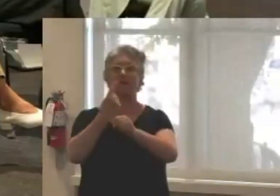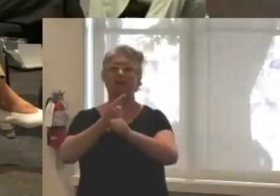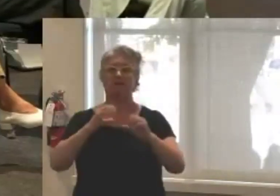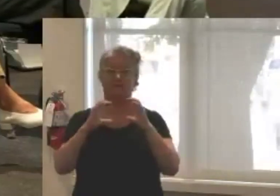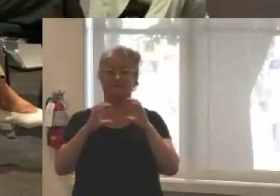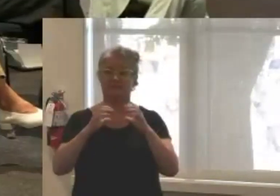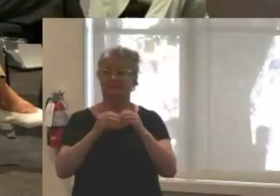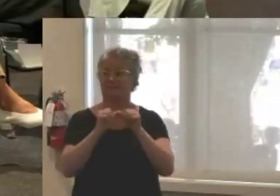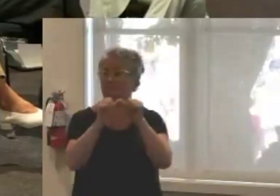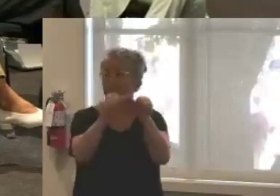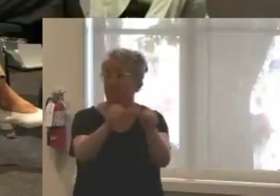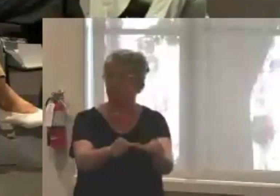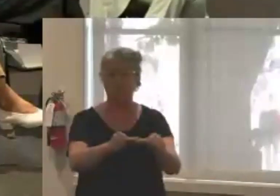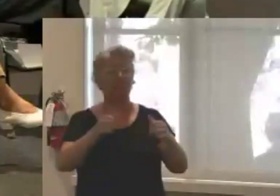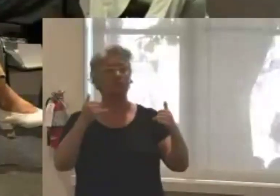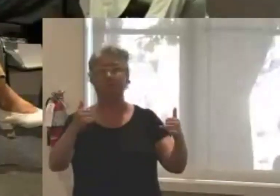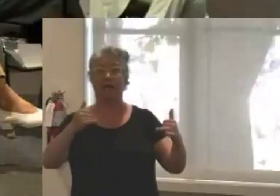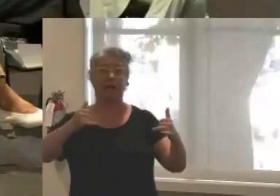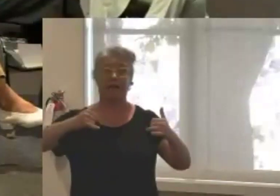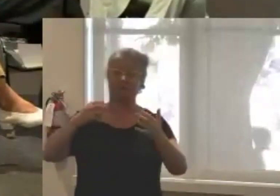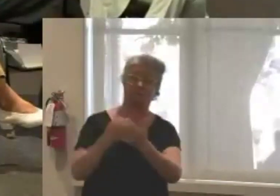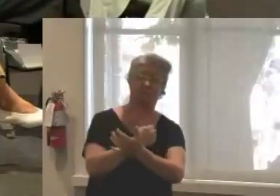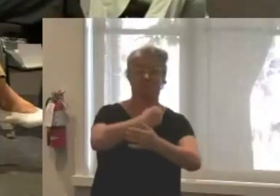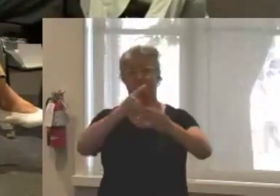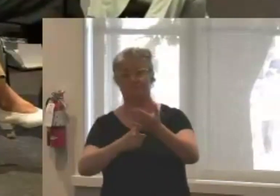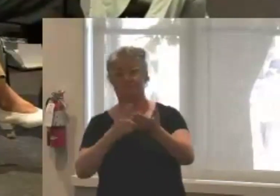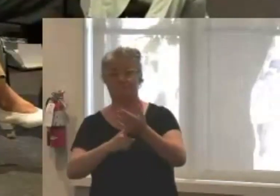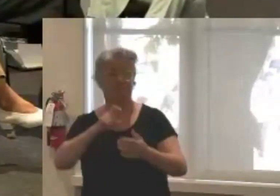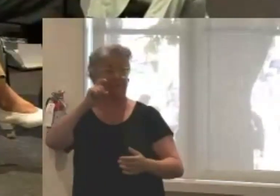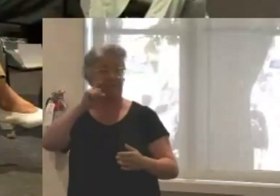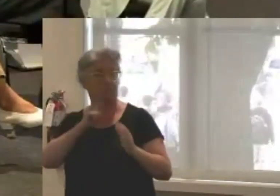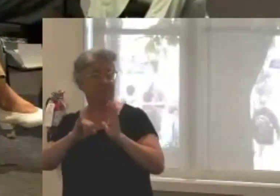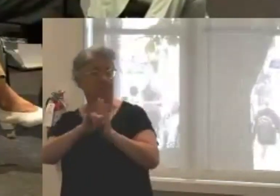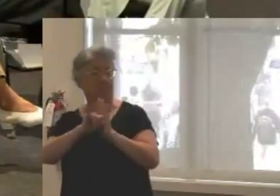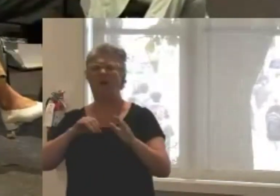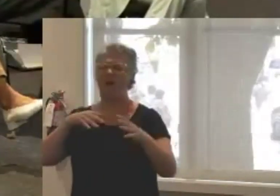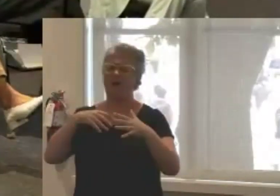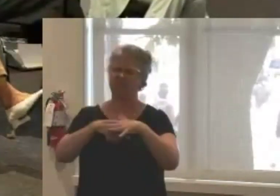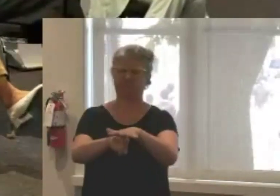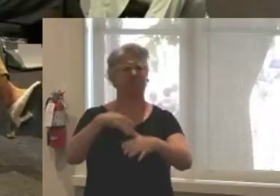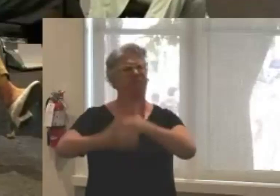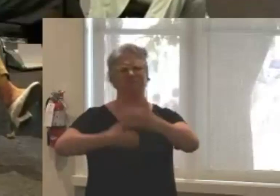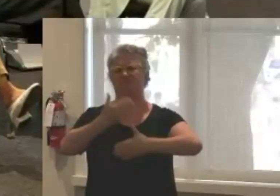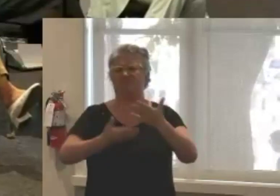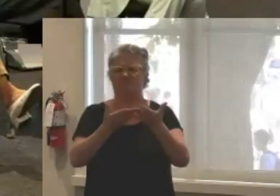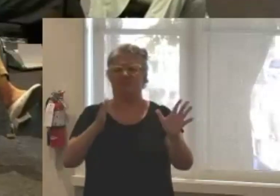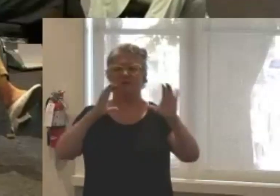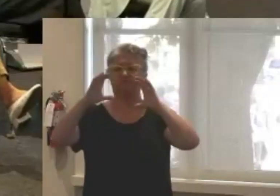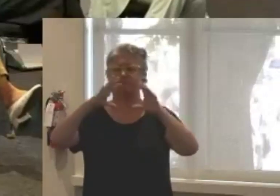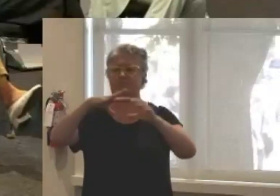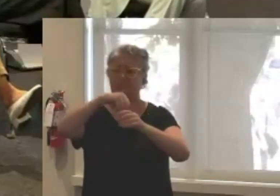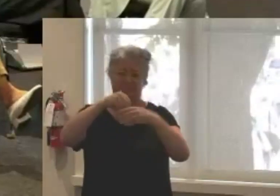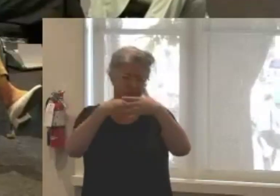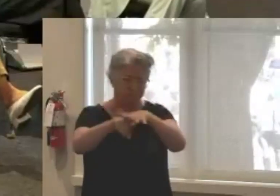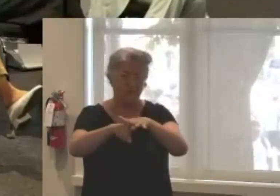It doesn't need to be, today we're going to be talking about sexual orientation. No, just include it as part of the general conversation, because these